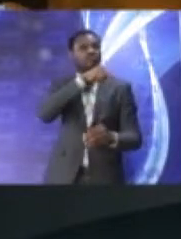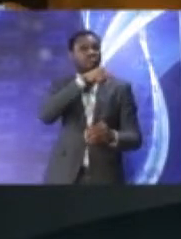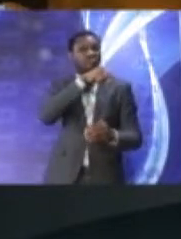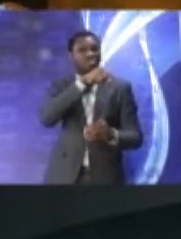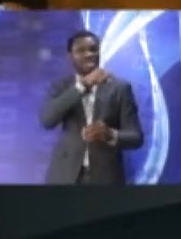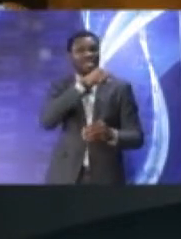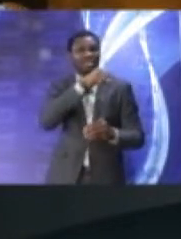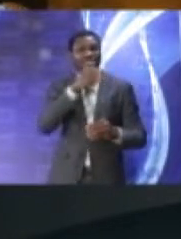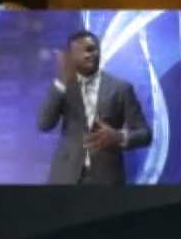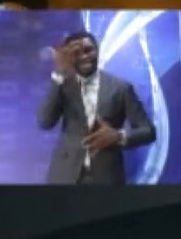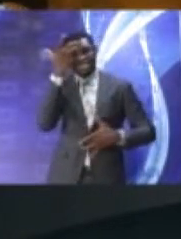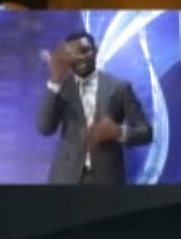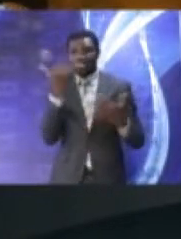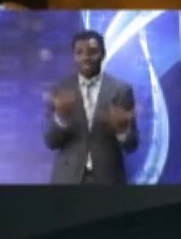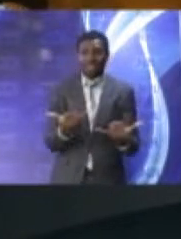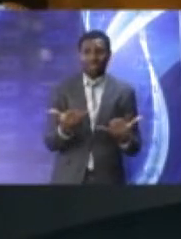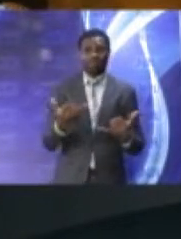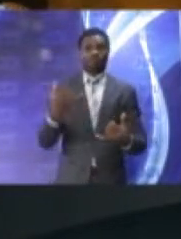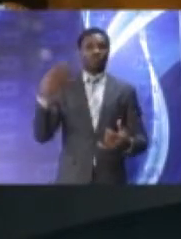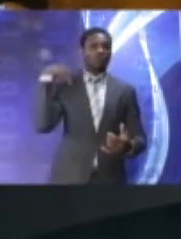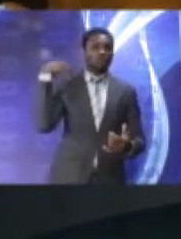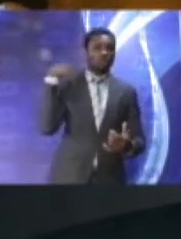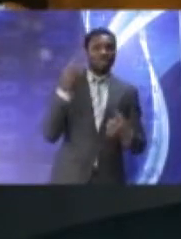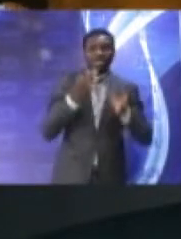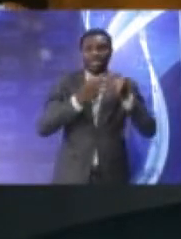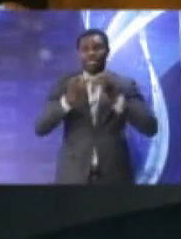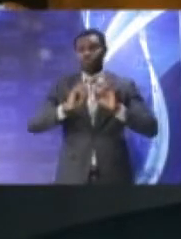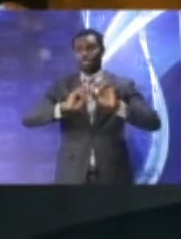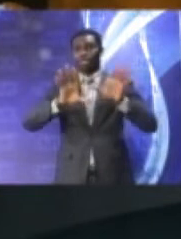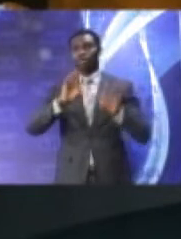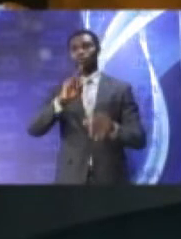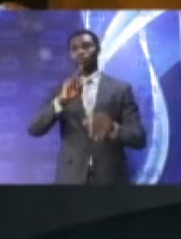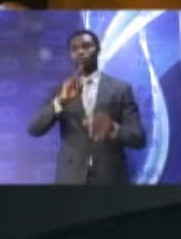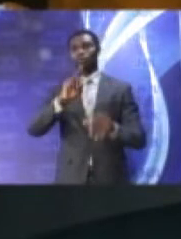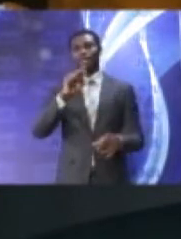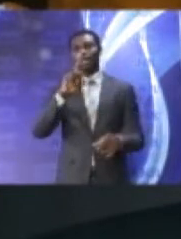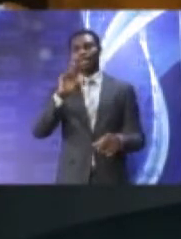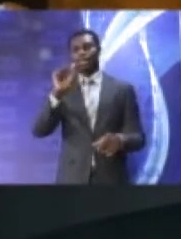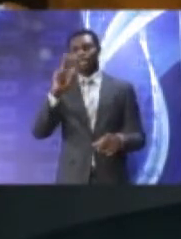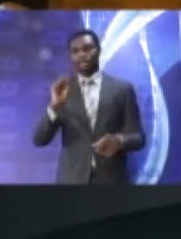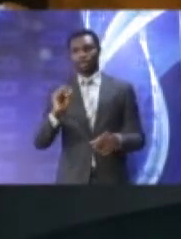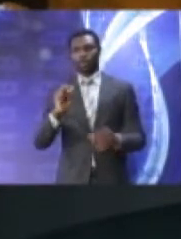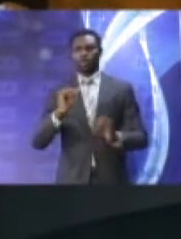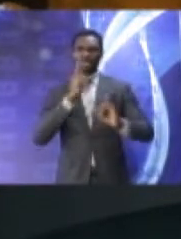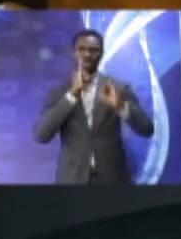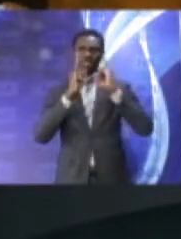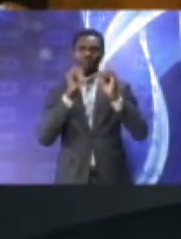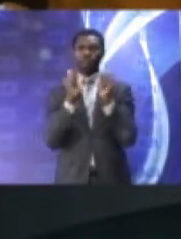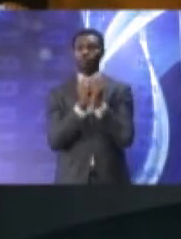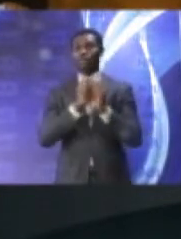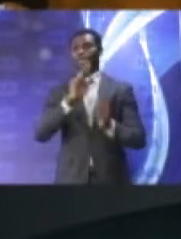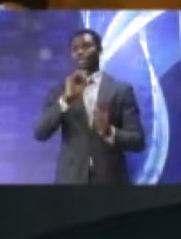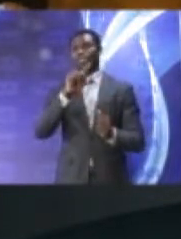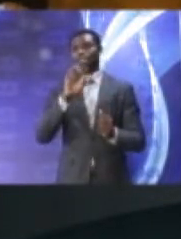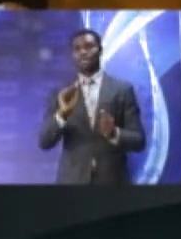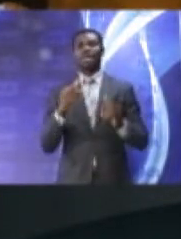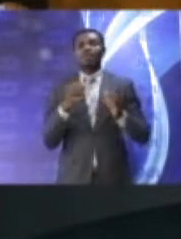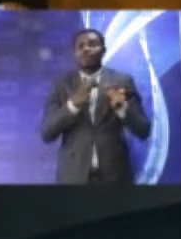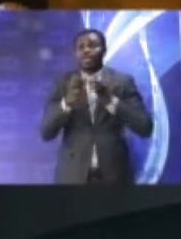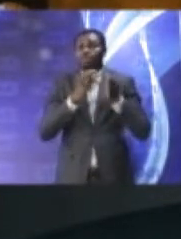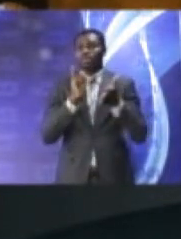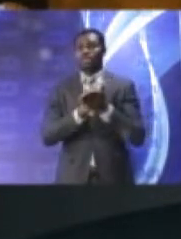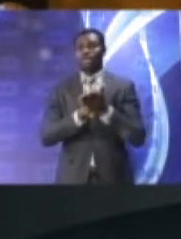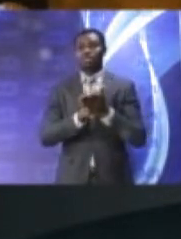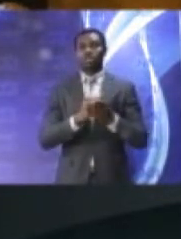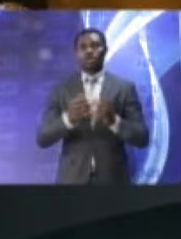Veterinary Officer of the Federation, Olaniran Alabi, in an exclusive interview with NTA, says steps are being taken by the